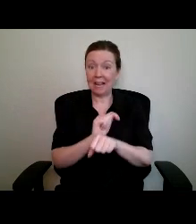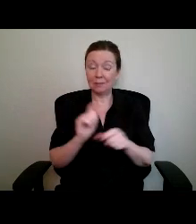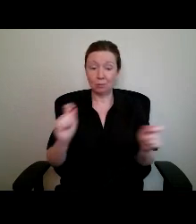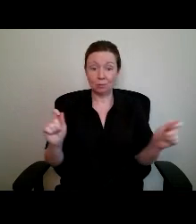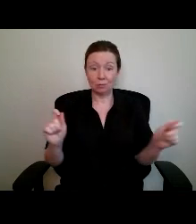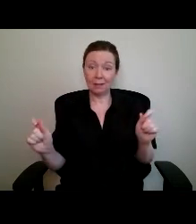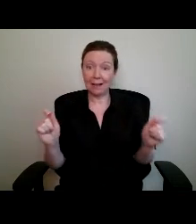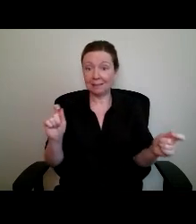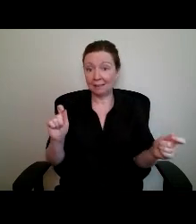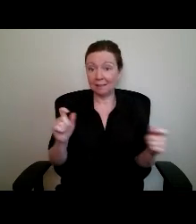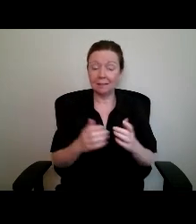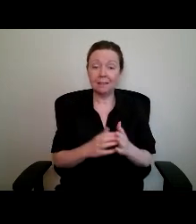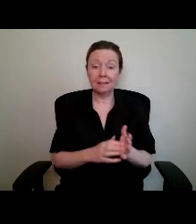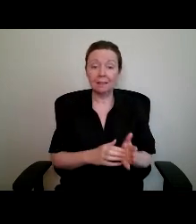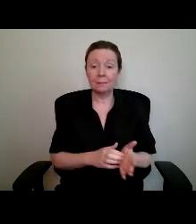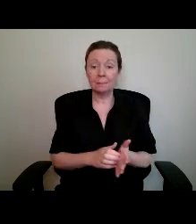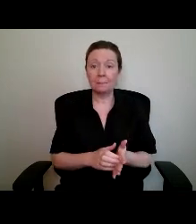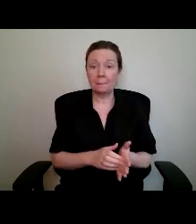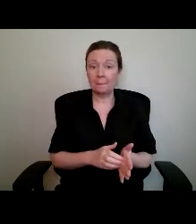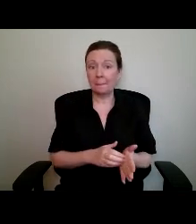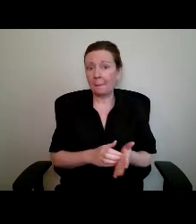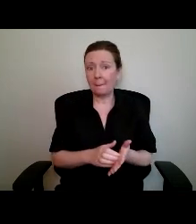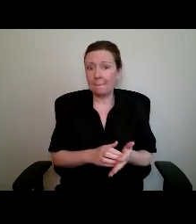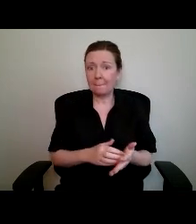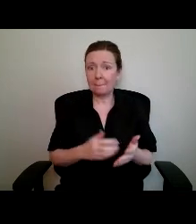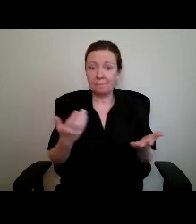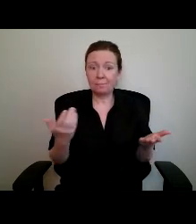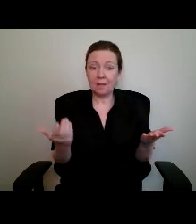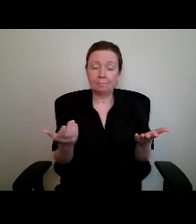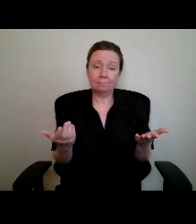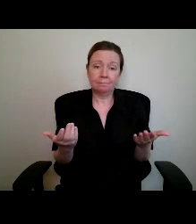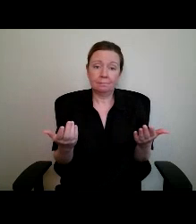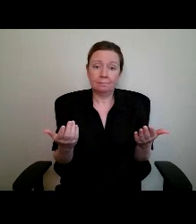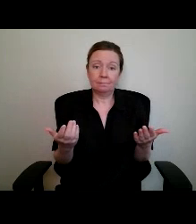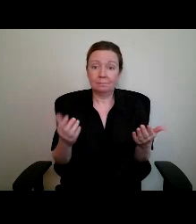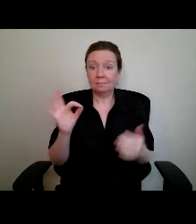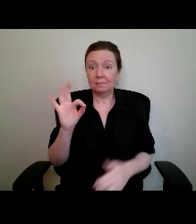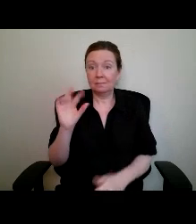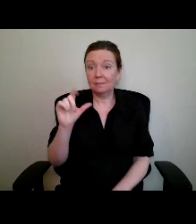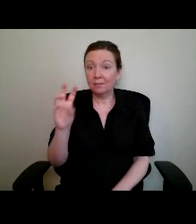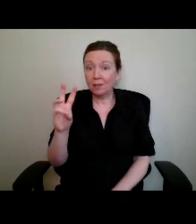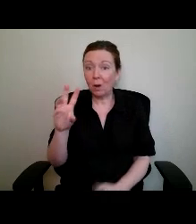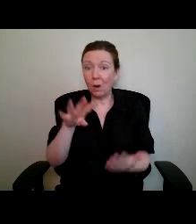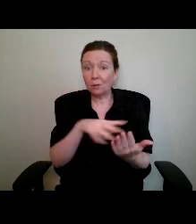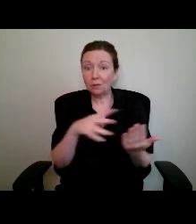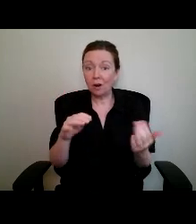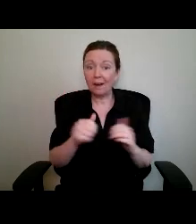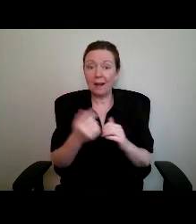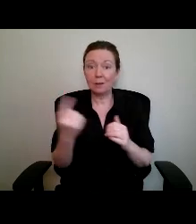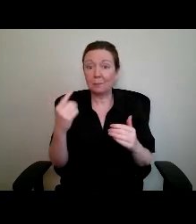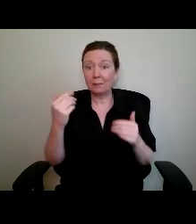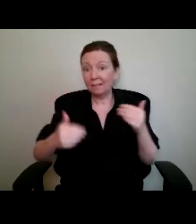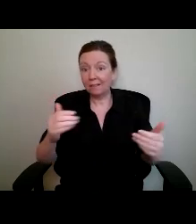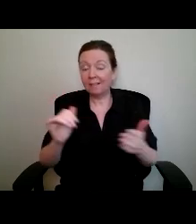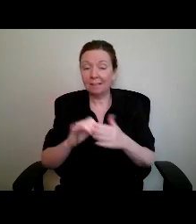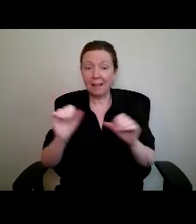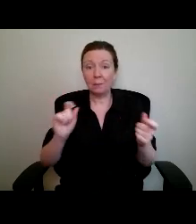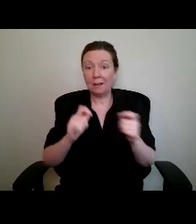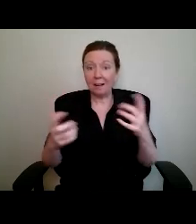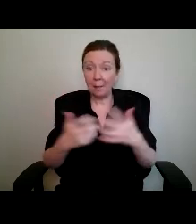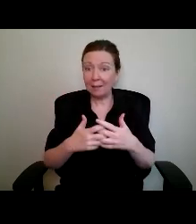reorganizing. You could even make flow charts of how things are supposed to be done. So that could be an accommodation,